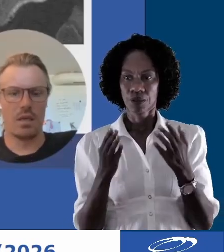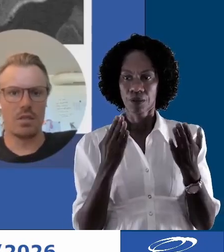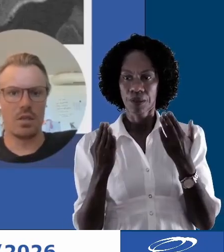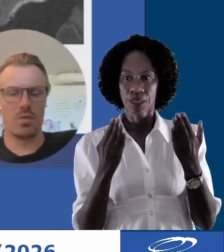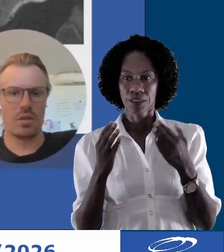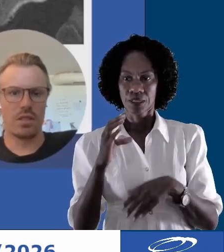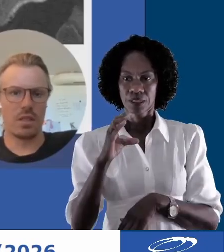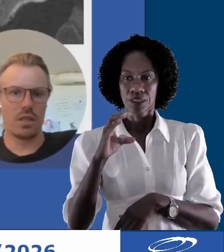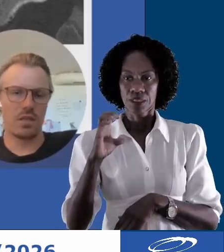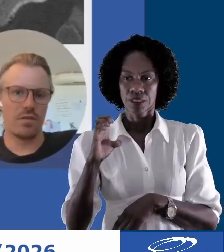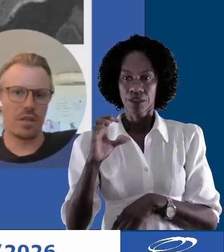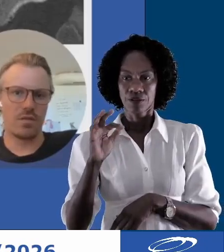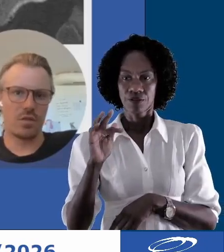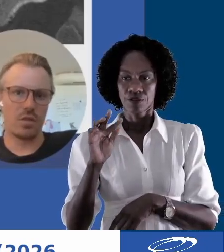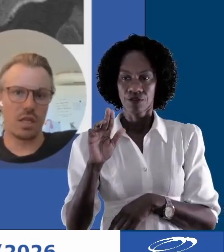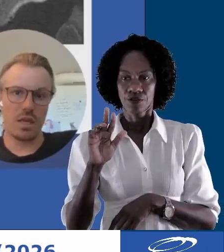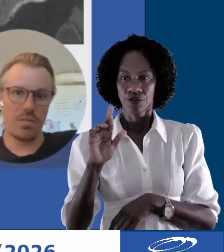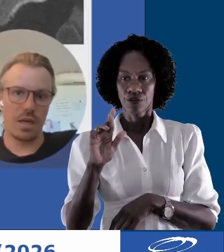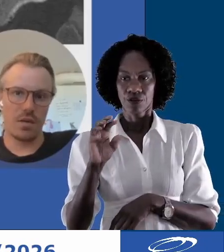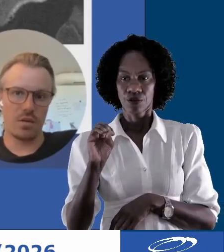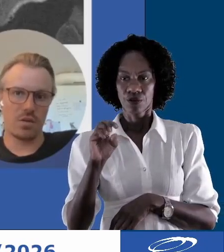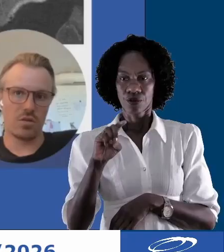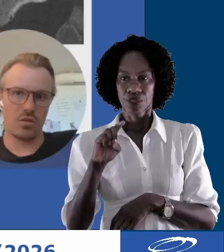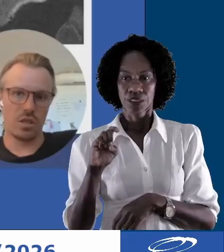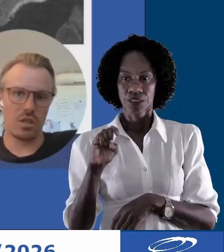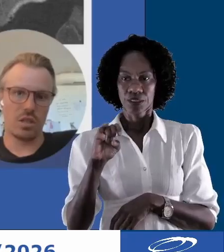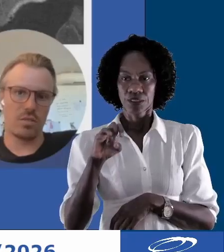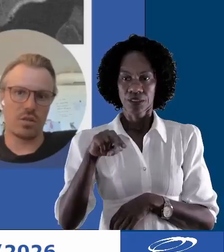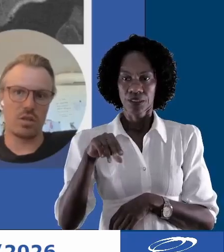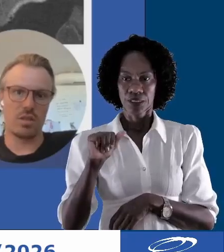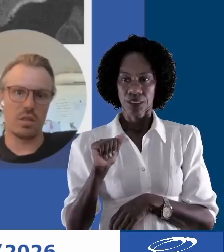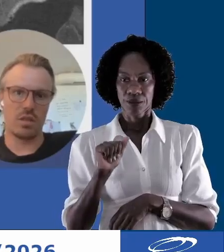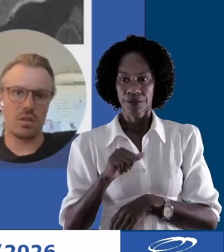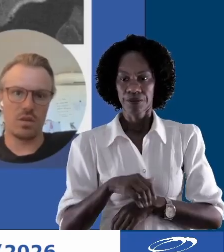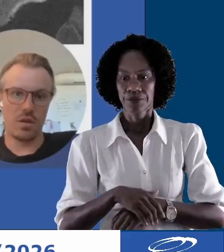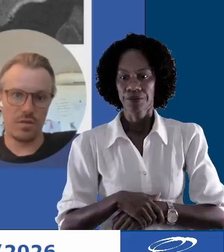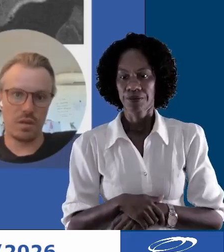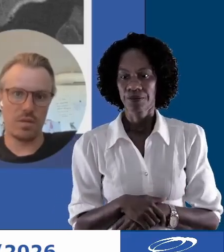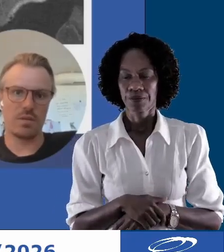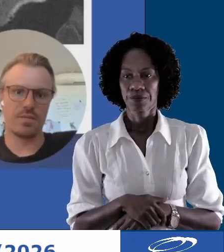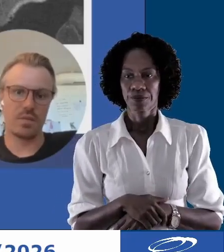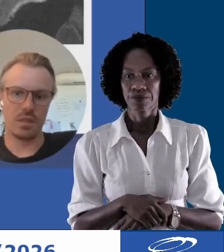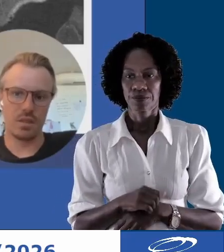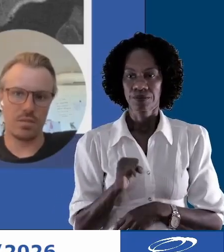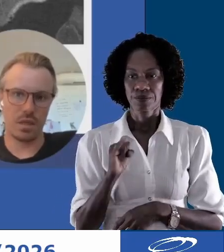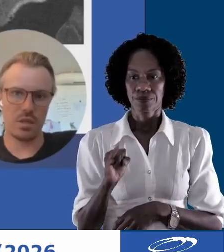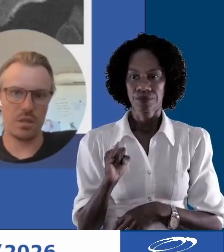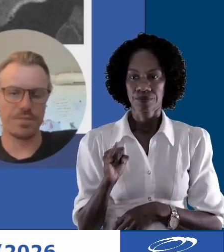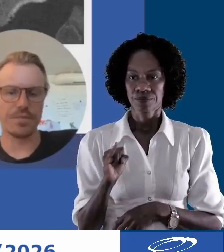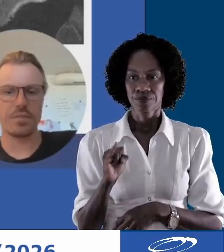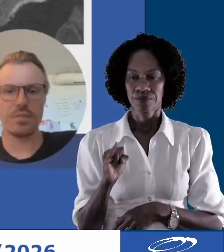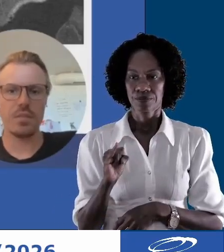In this study, we investigated the effect of inserting an implant on the concentration in the proximity of the implant. This is a pig